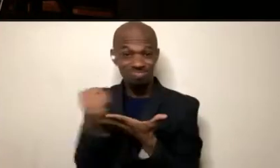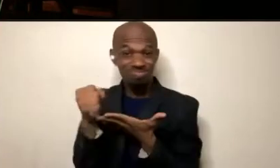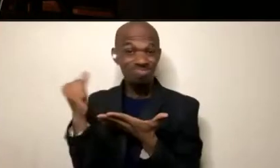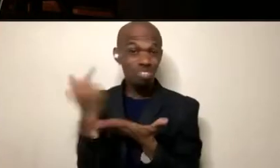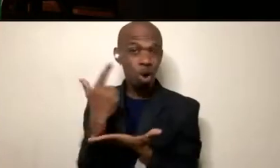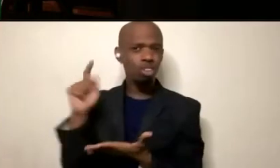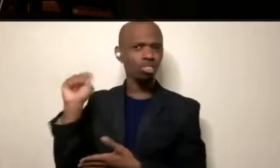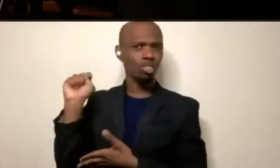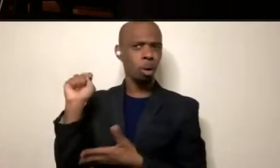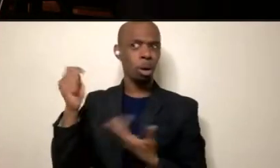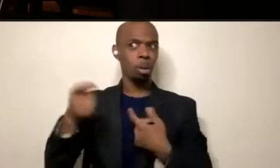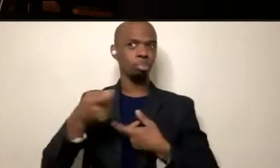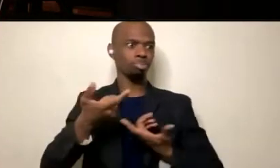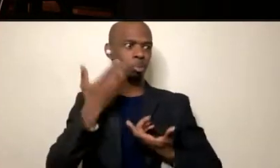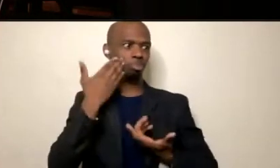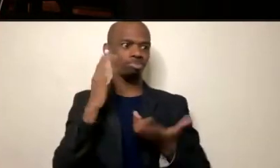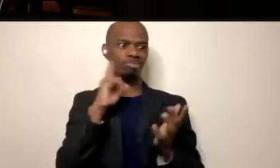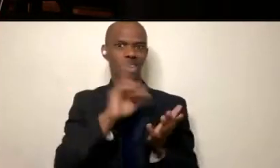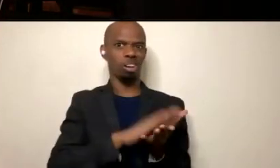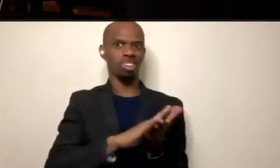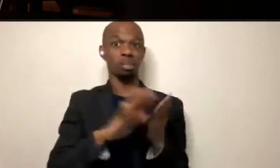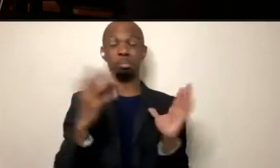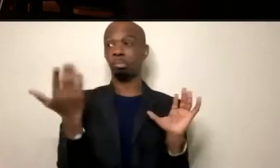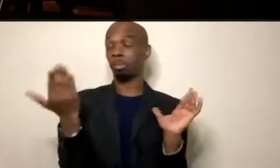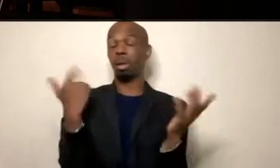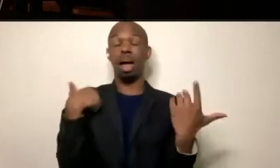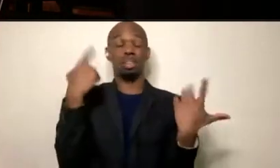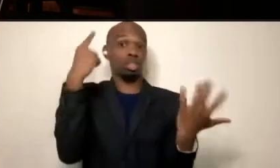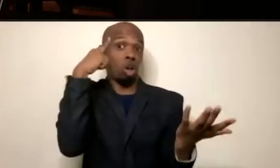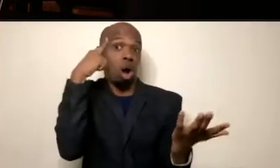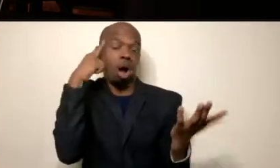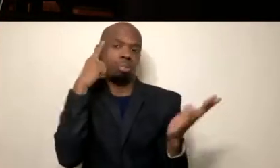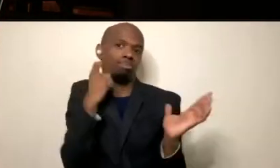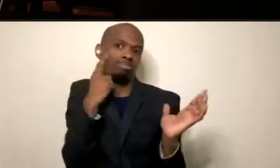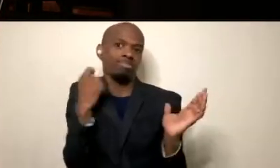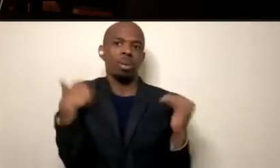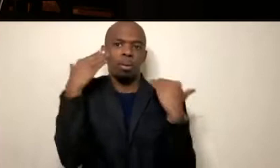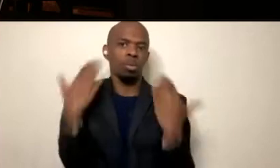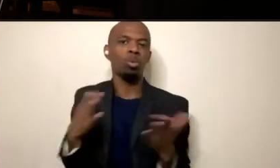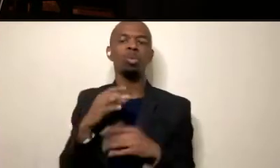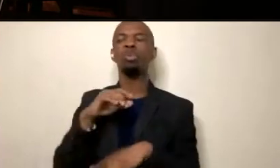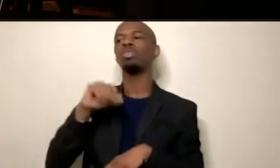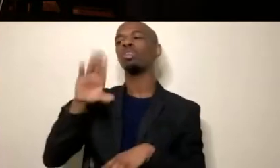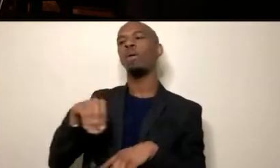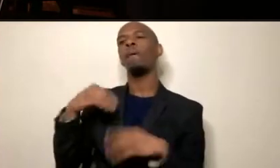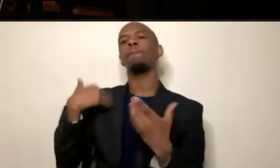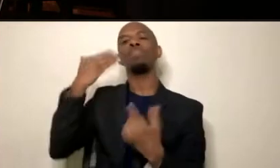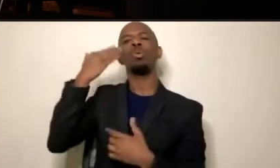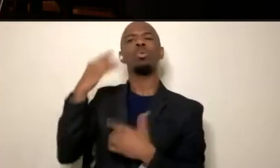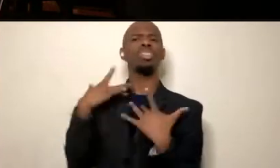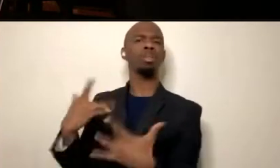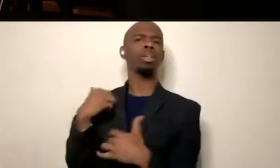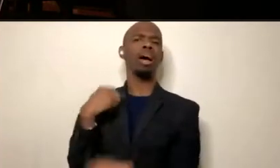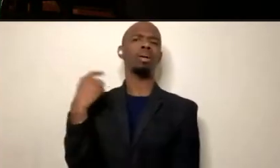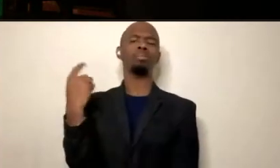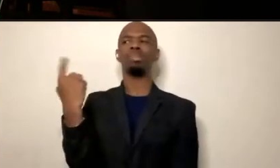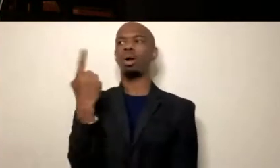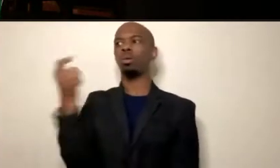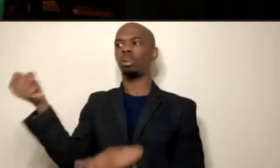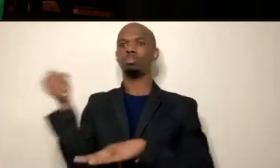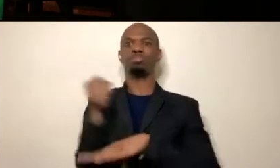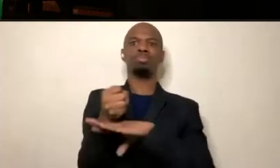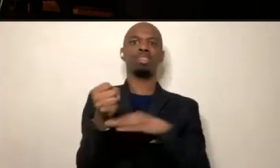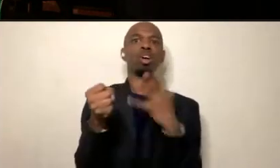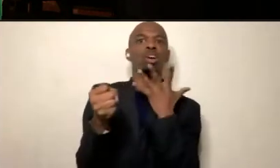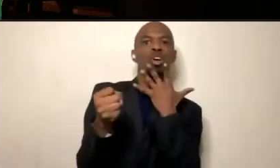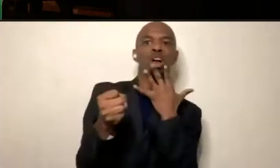San Francisco. So the community is a lot of things, but sometimes I'm the only woman out there talking, colored woman, right?